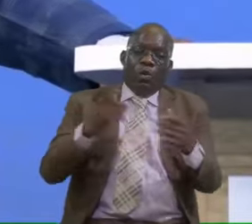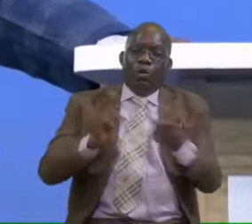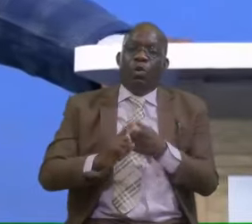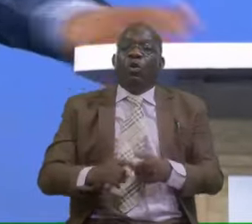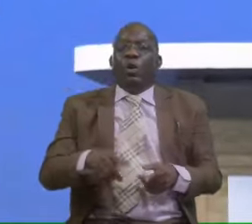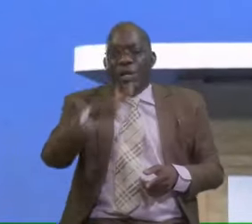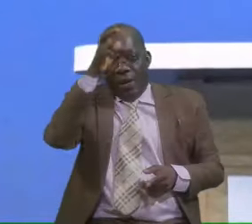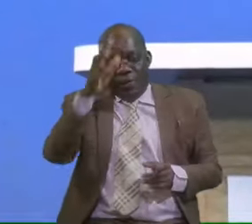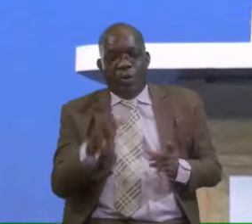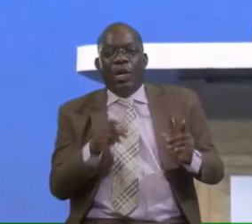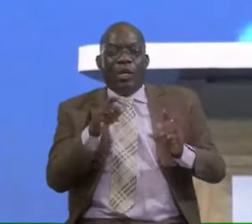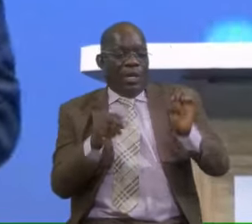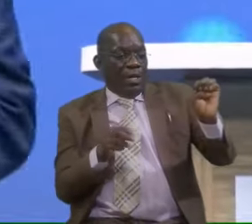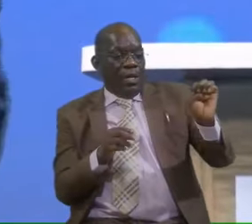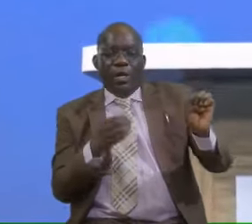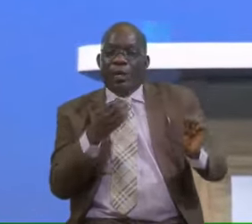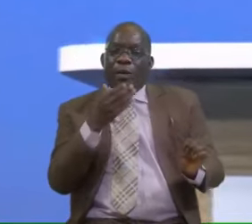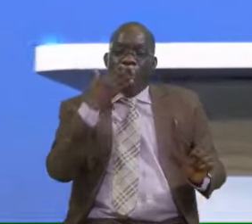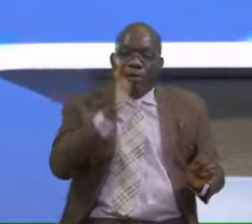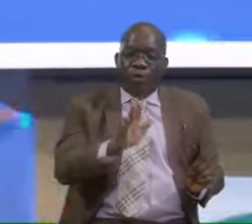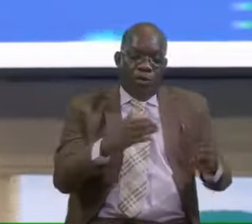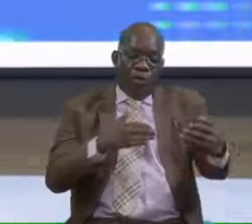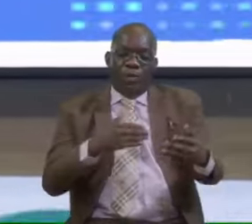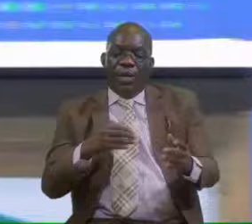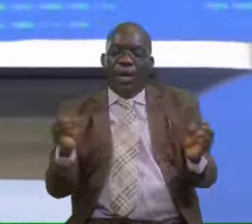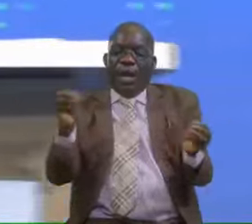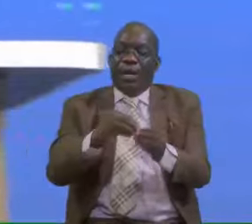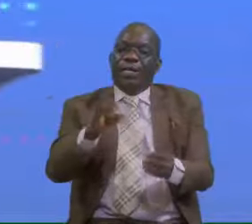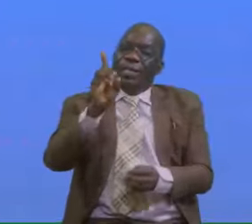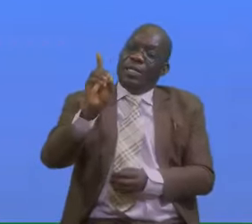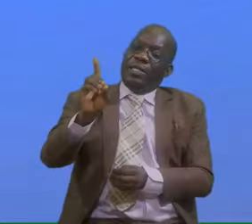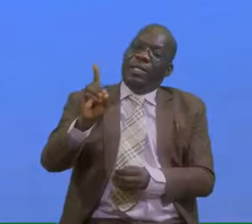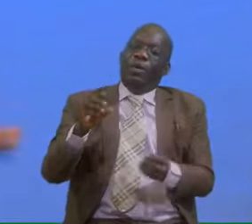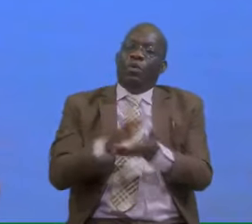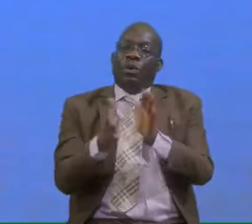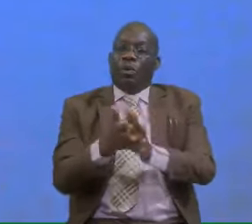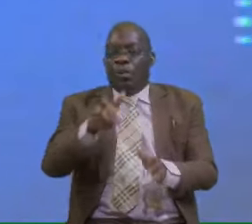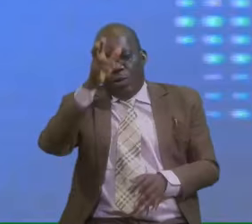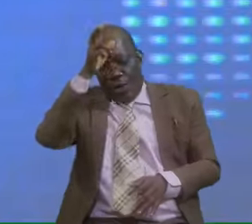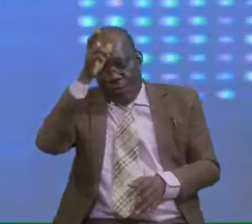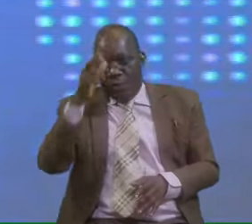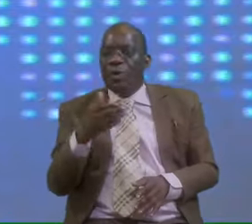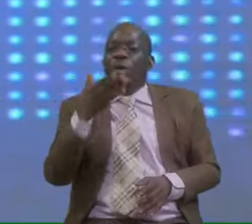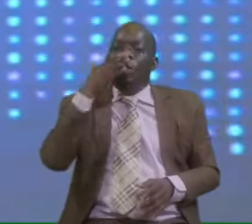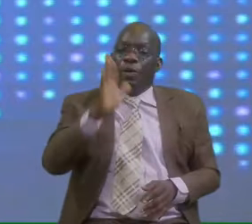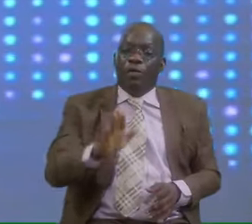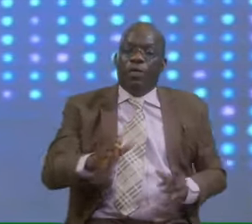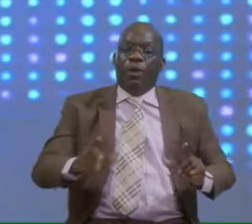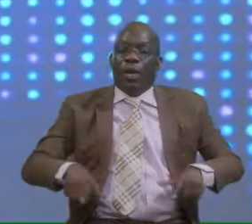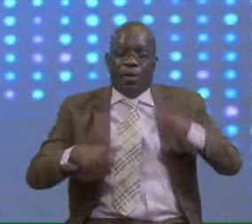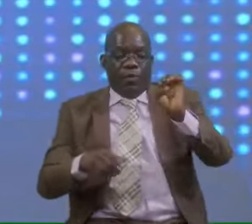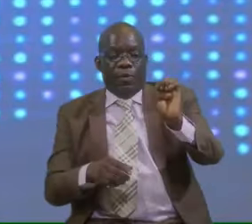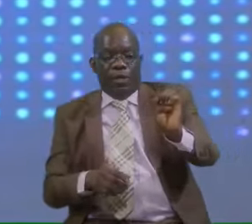D there, it becomes devil. And the evil life, it does evil.